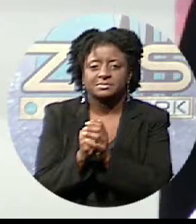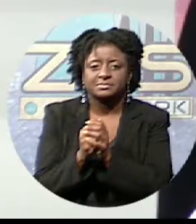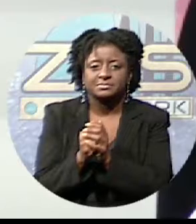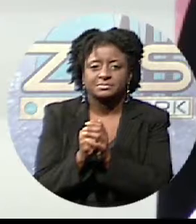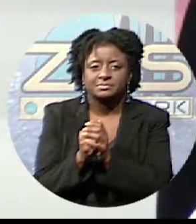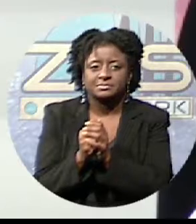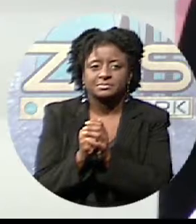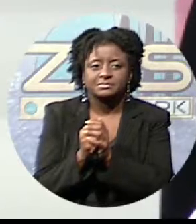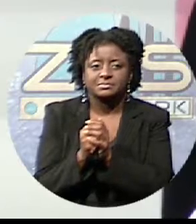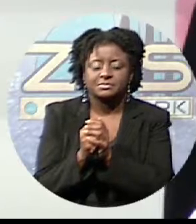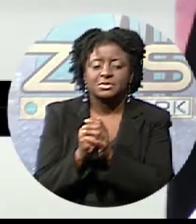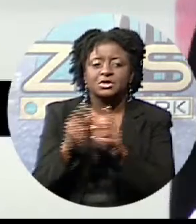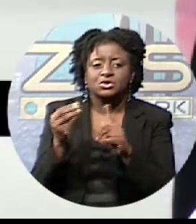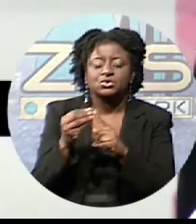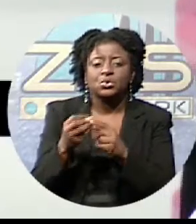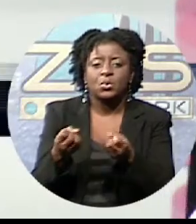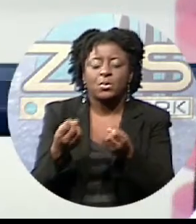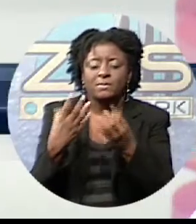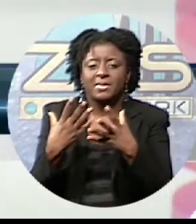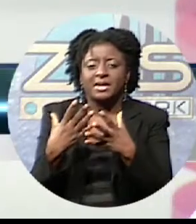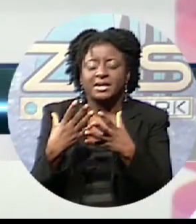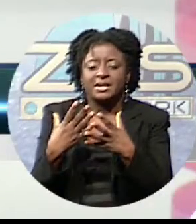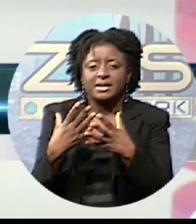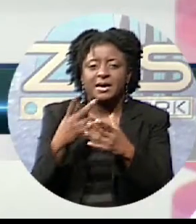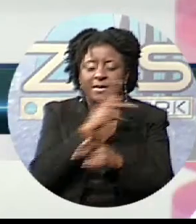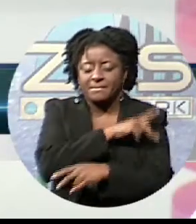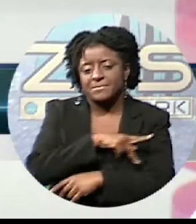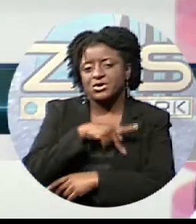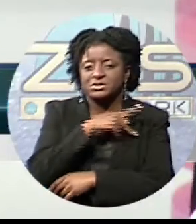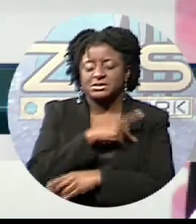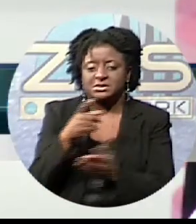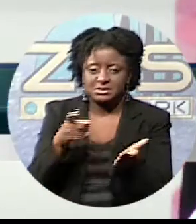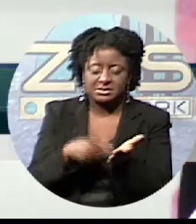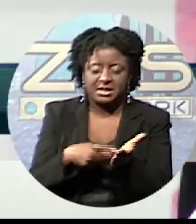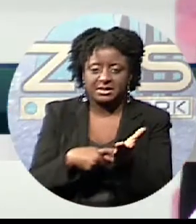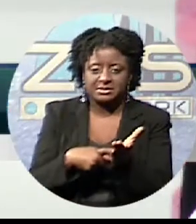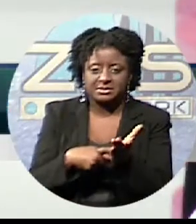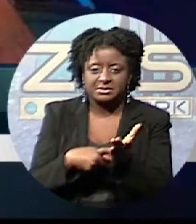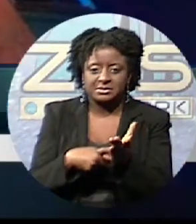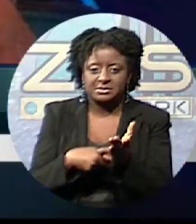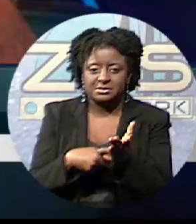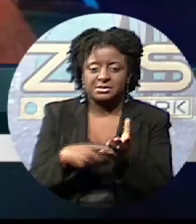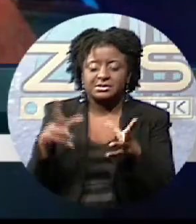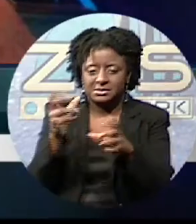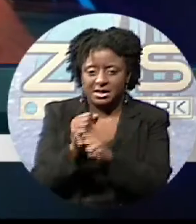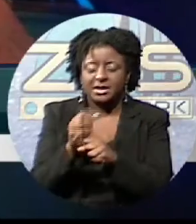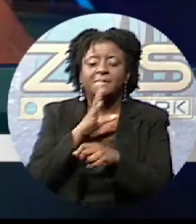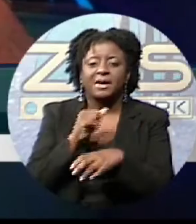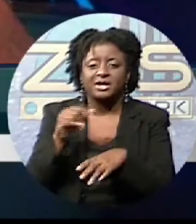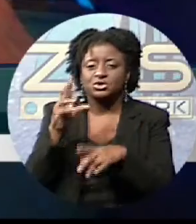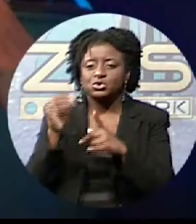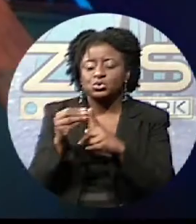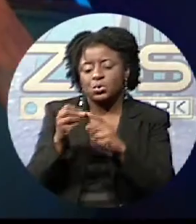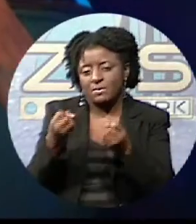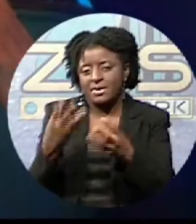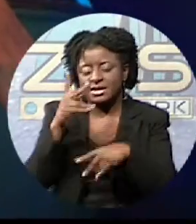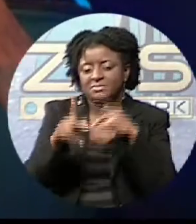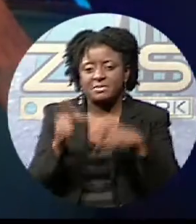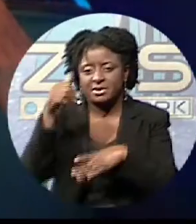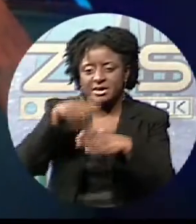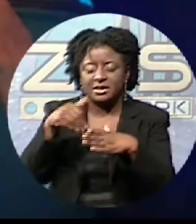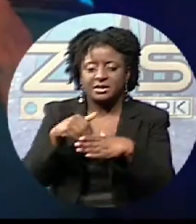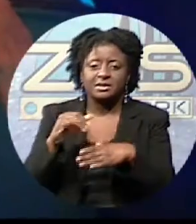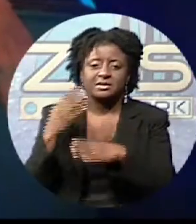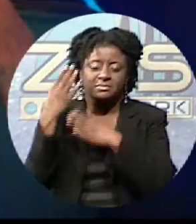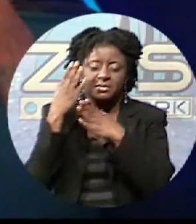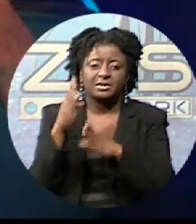There's simply too much personal debt that is being taken on by too many people in our country. And according to Prime Minister the Right Honorable